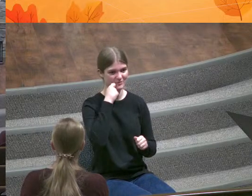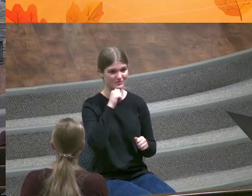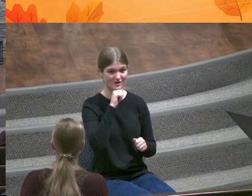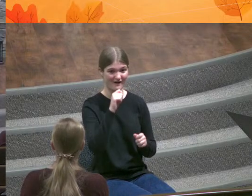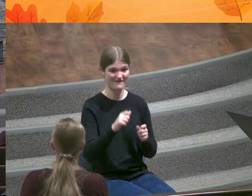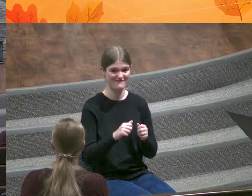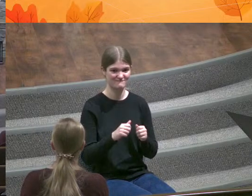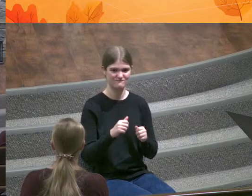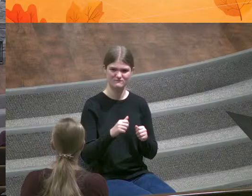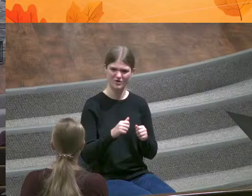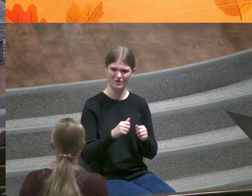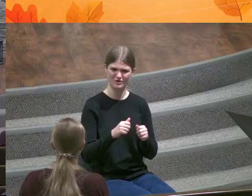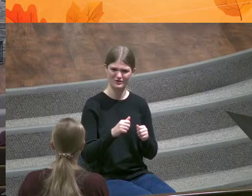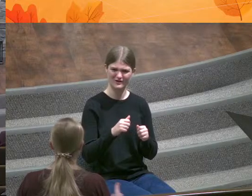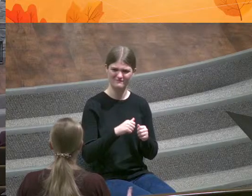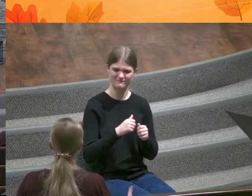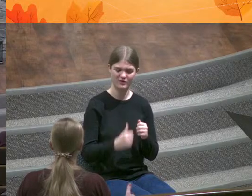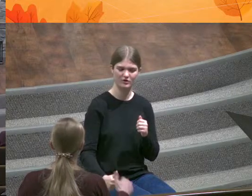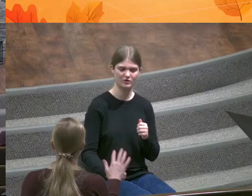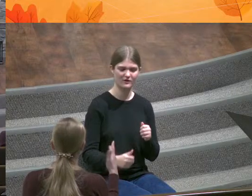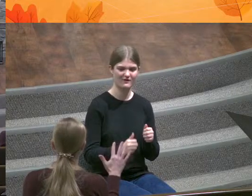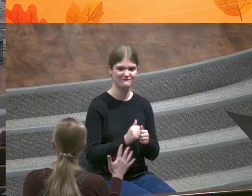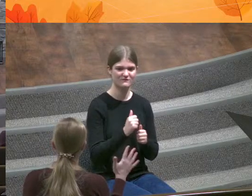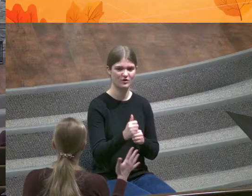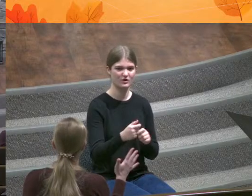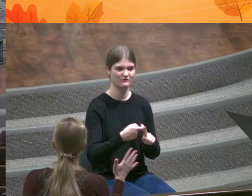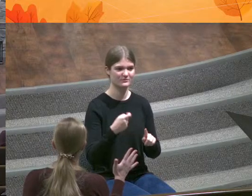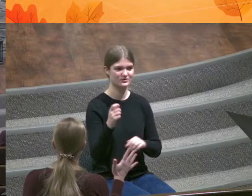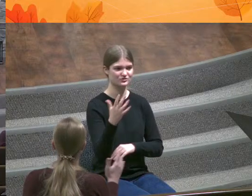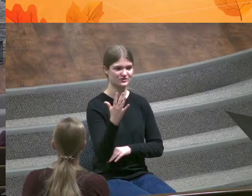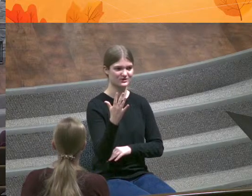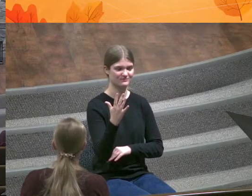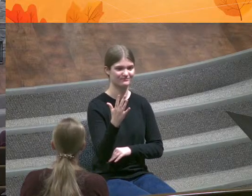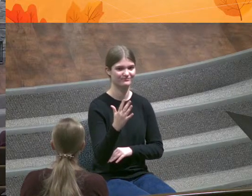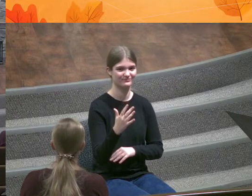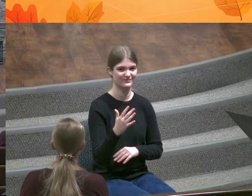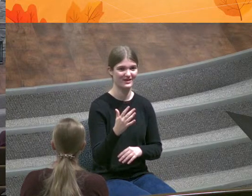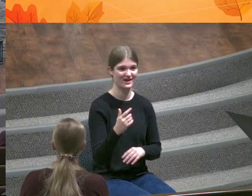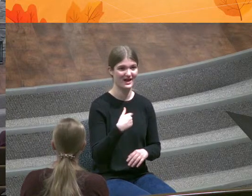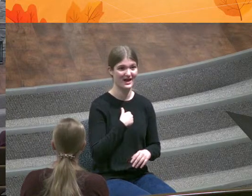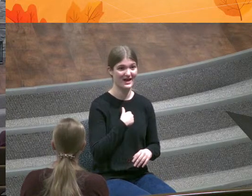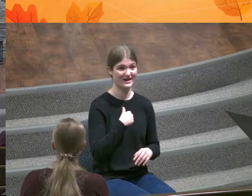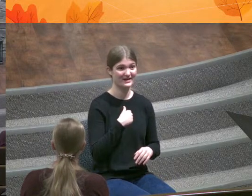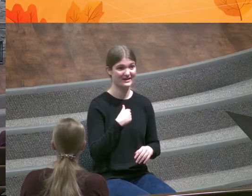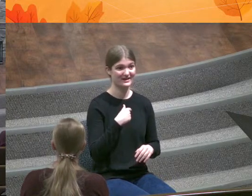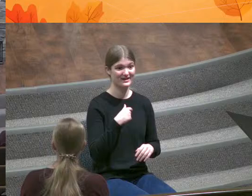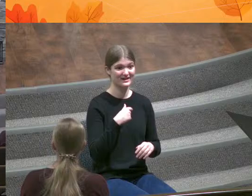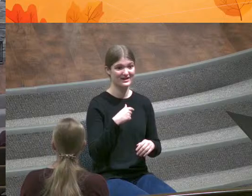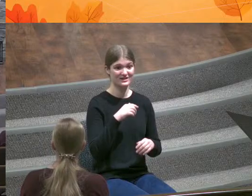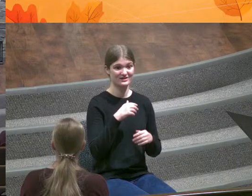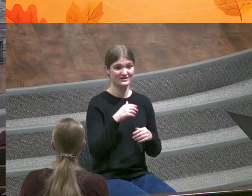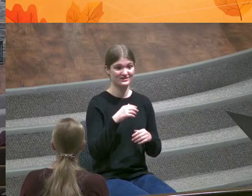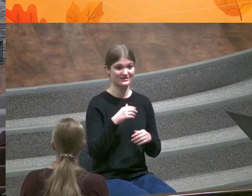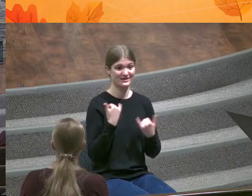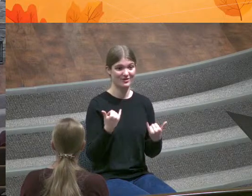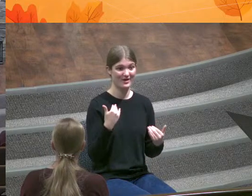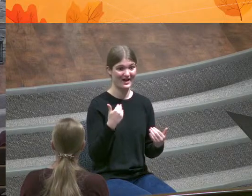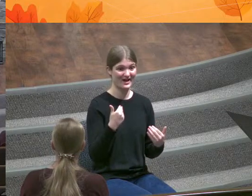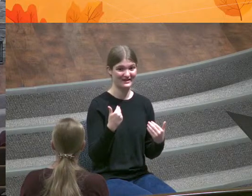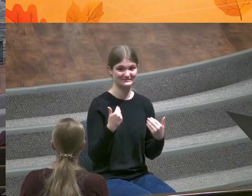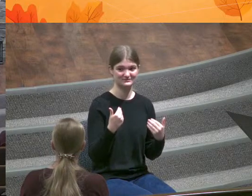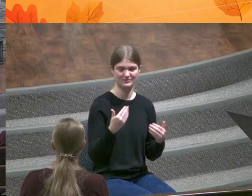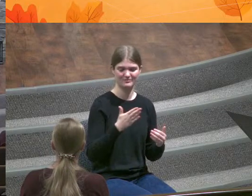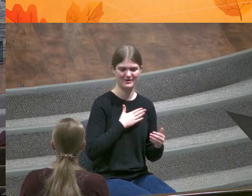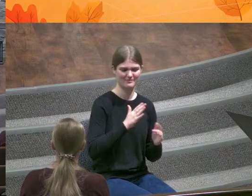It fell further in plenty of ways, but it did not fall real far in this way. I now have no side on this Bible. The one I